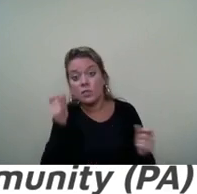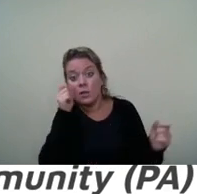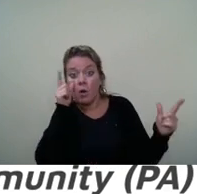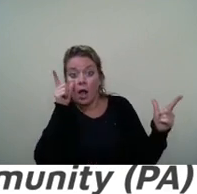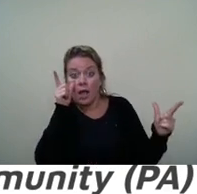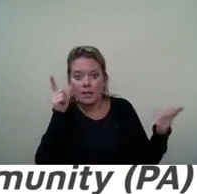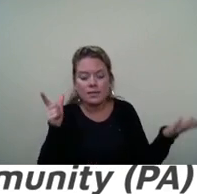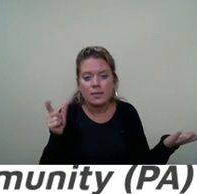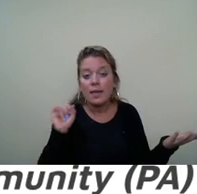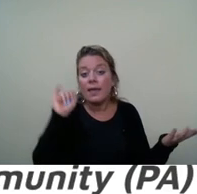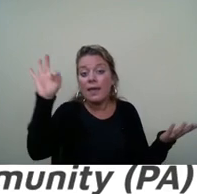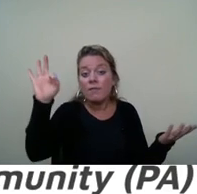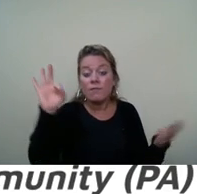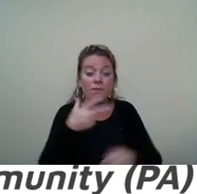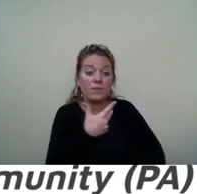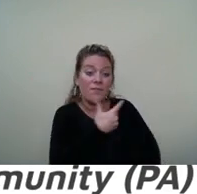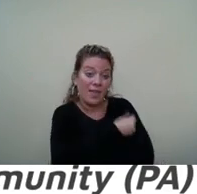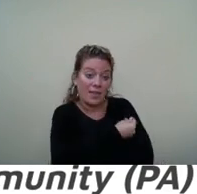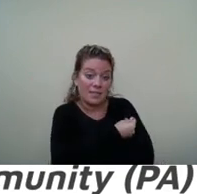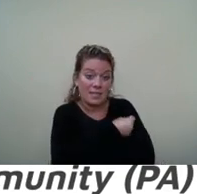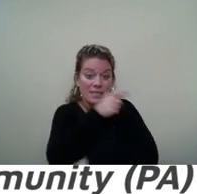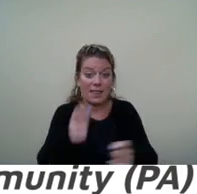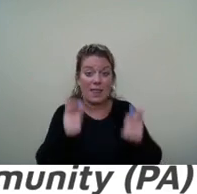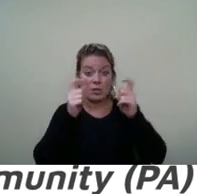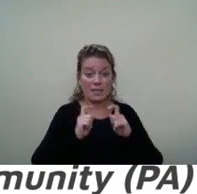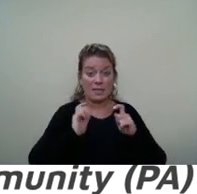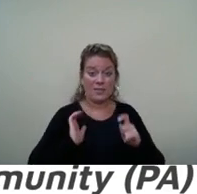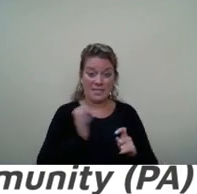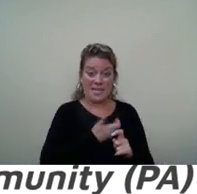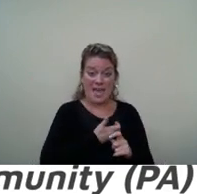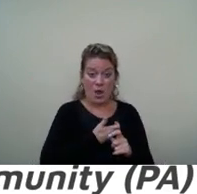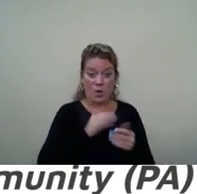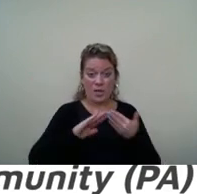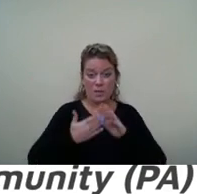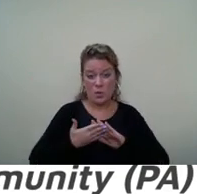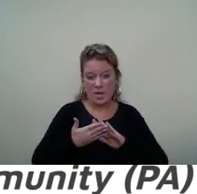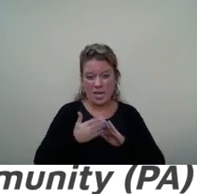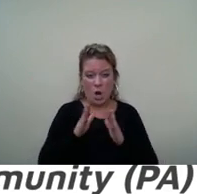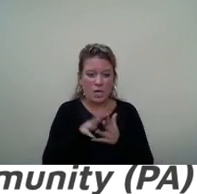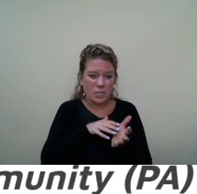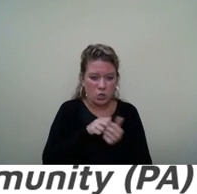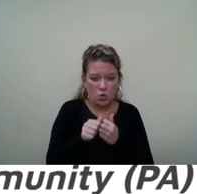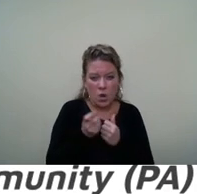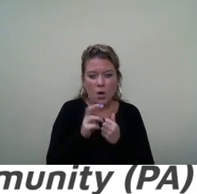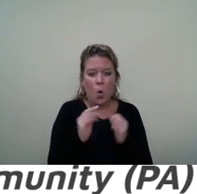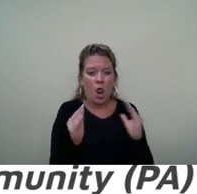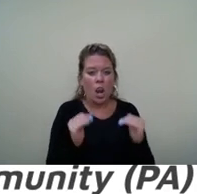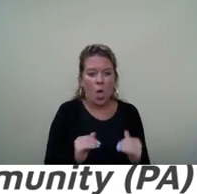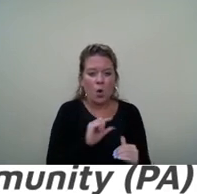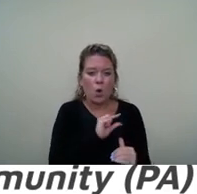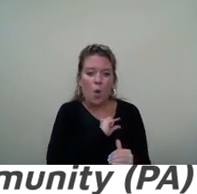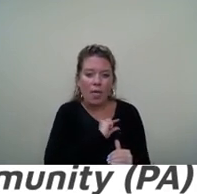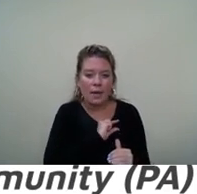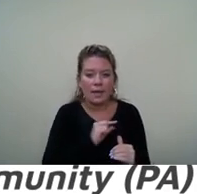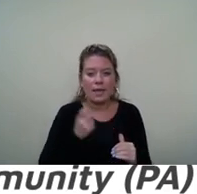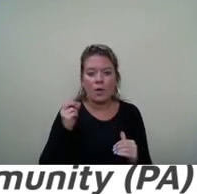if perhaps the vaccines that come to our community are tainted in some way, or they're lower quality in some way,